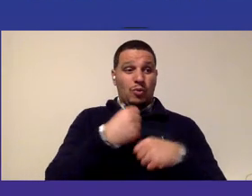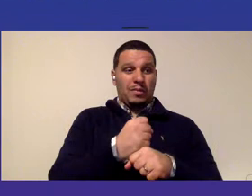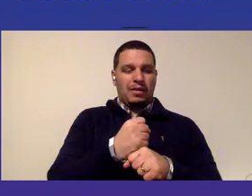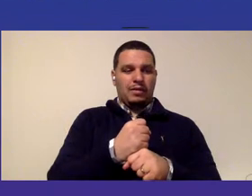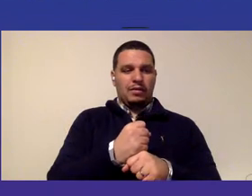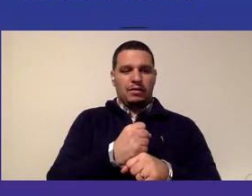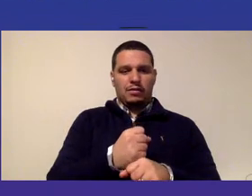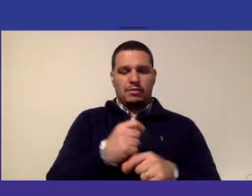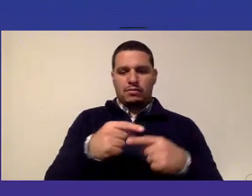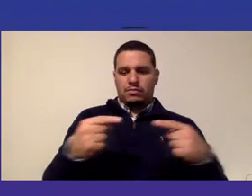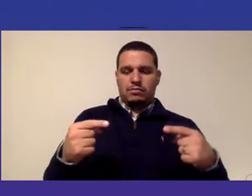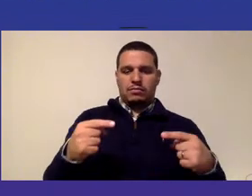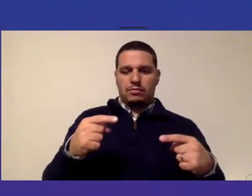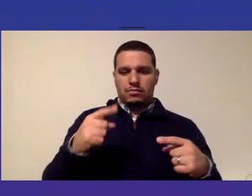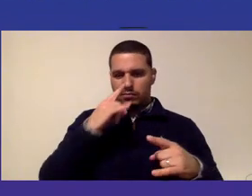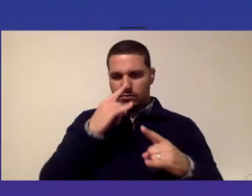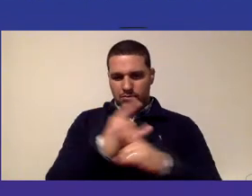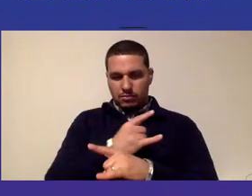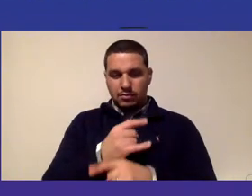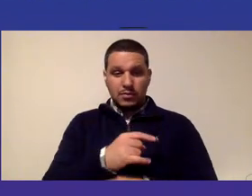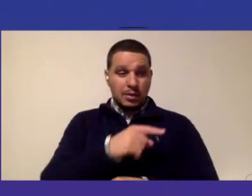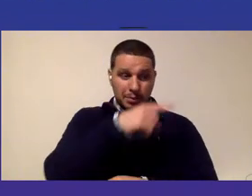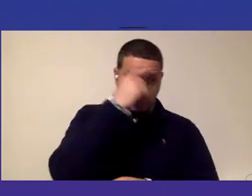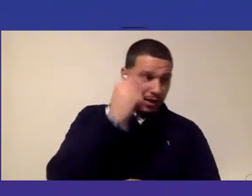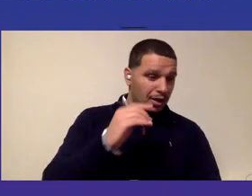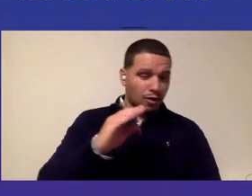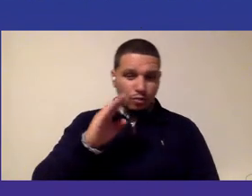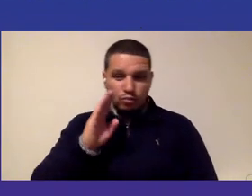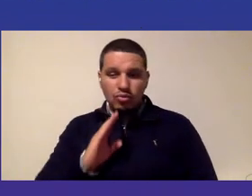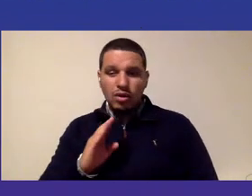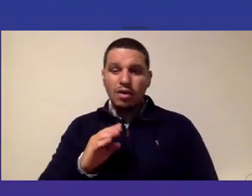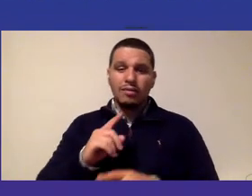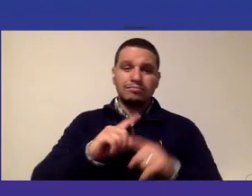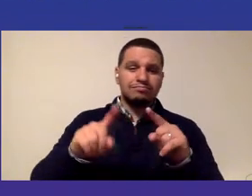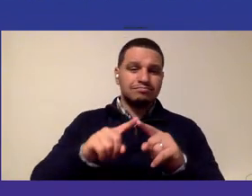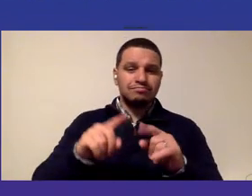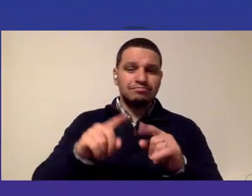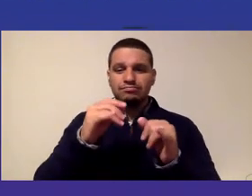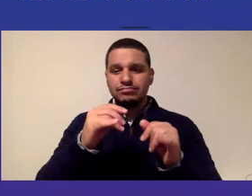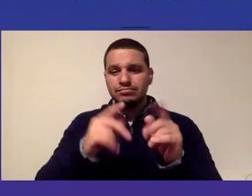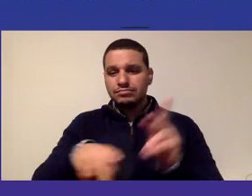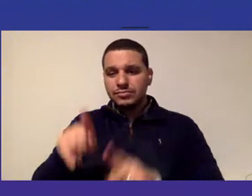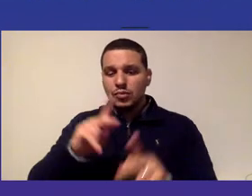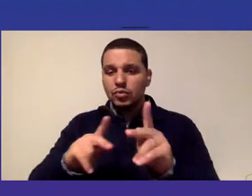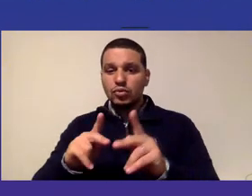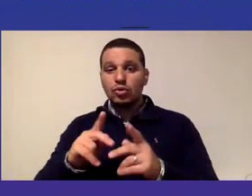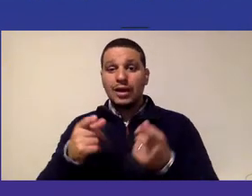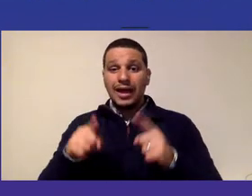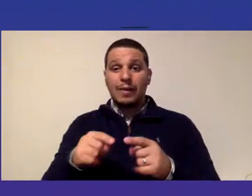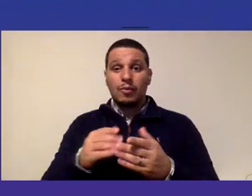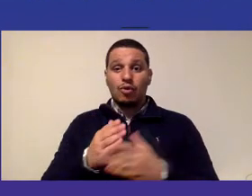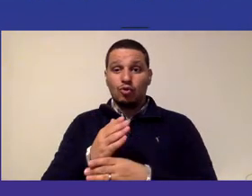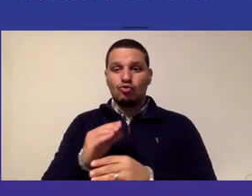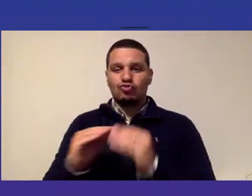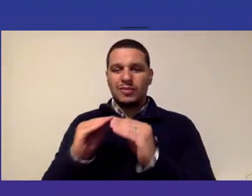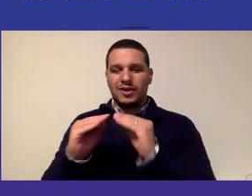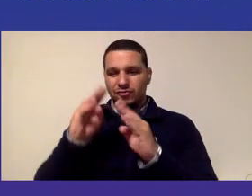World making for the Black, Brown, subaltern subject occurs through reparative creativity.